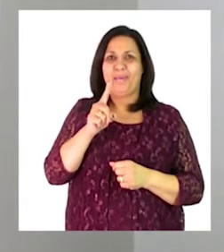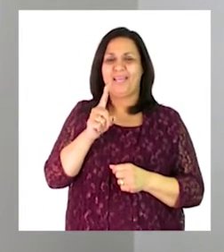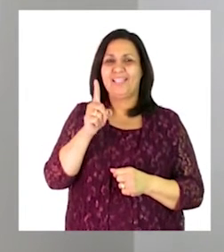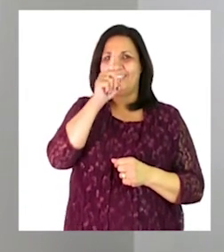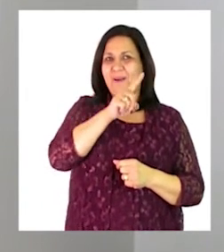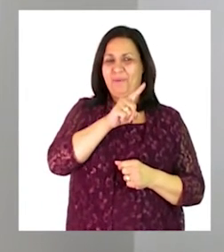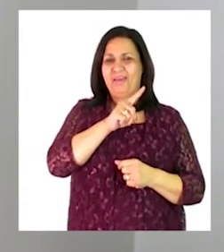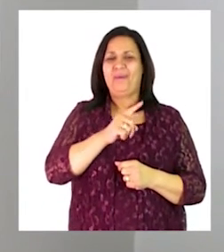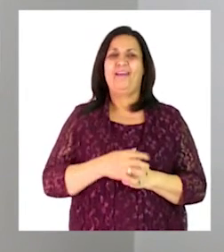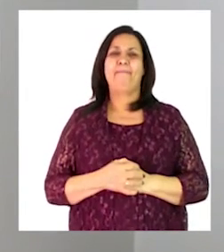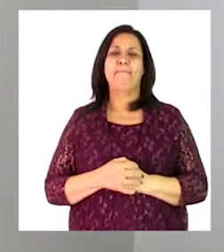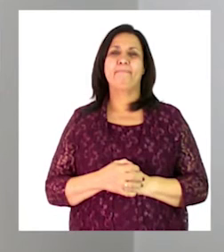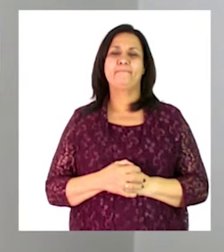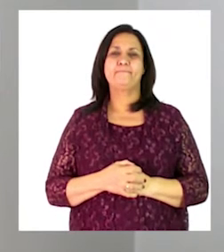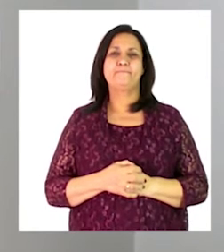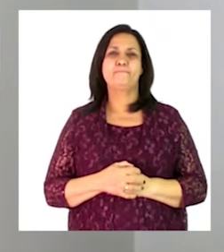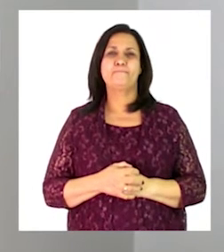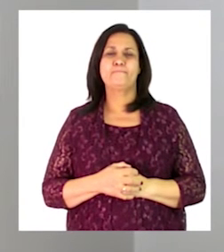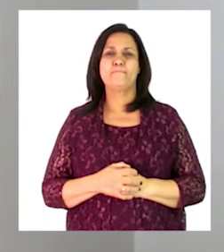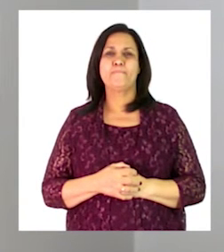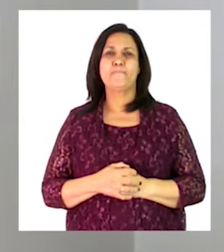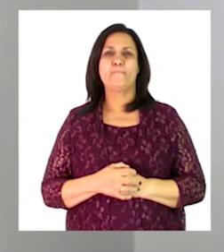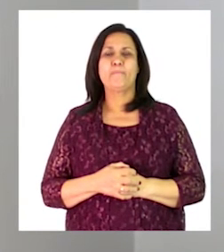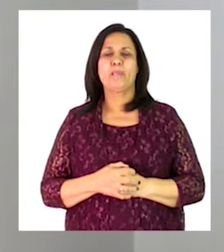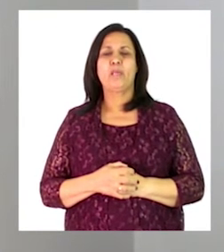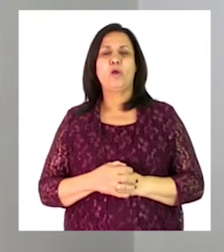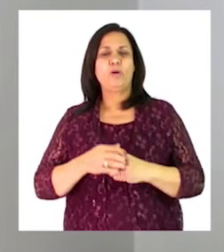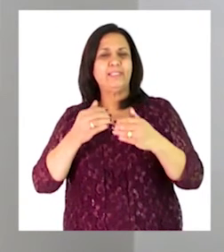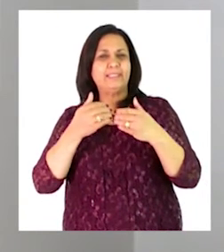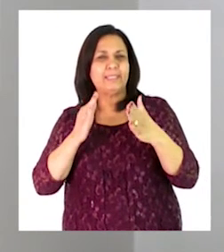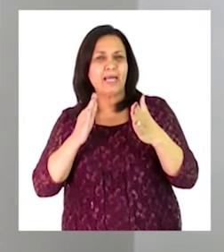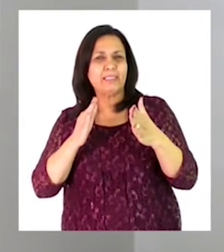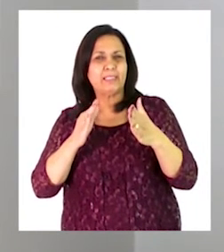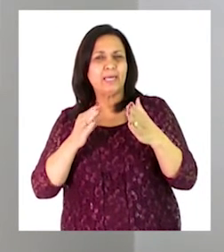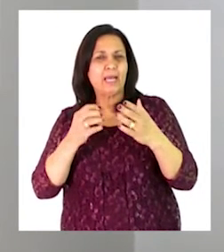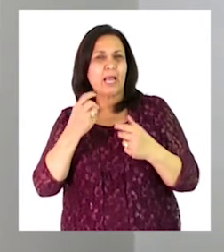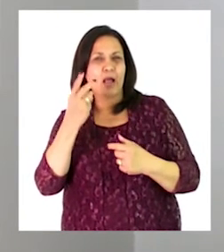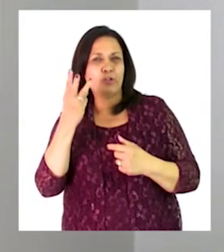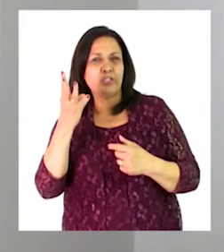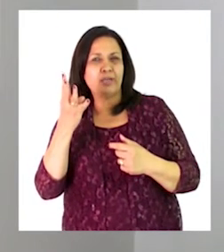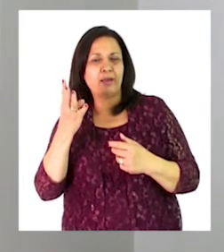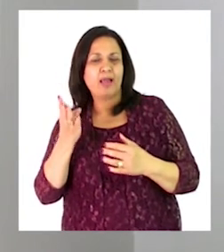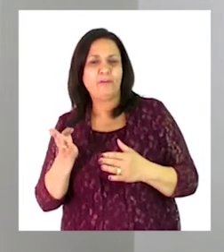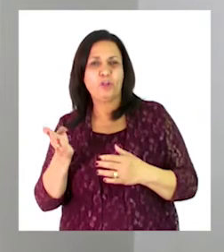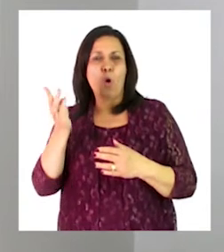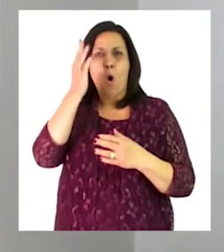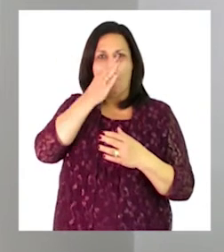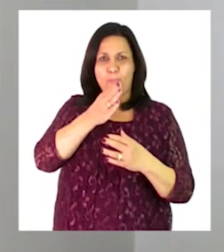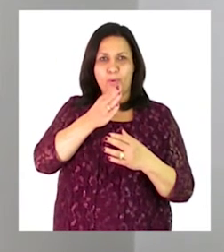steps. Remember, you only start counting after you have hopped